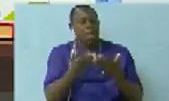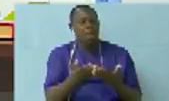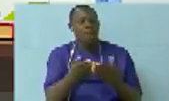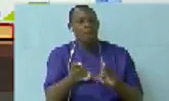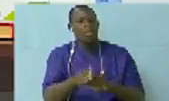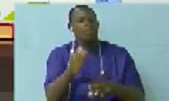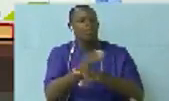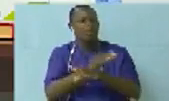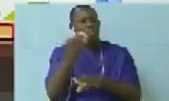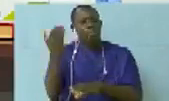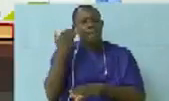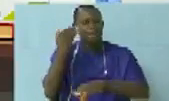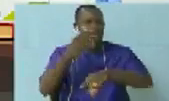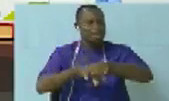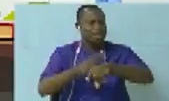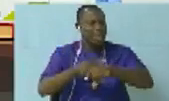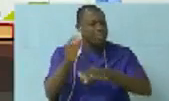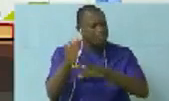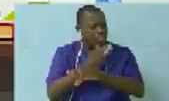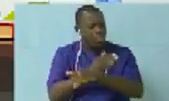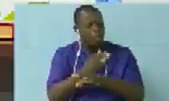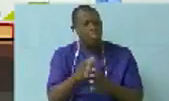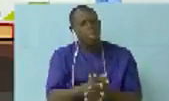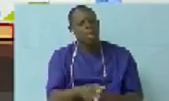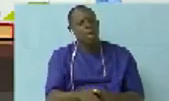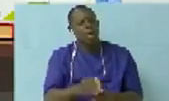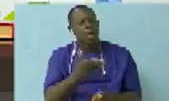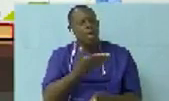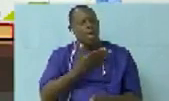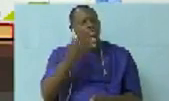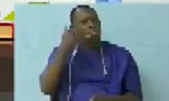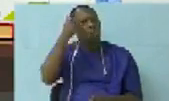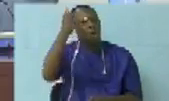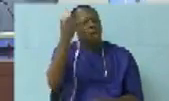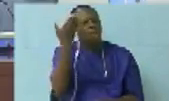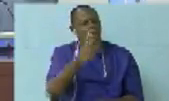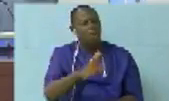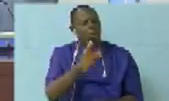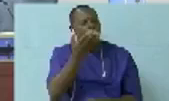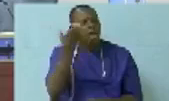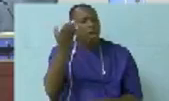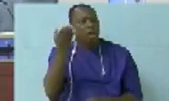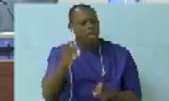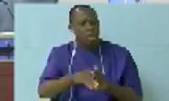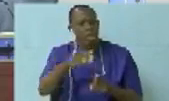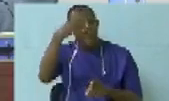during that time, a call came from headquarters.